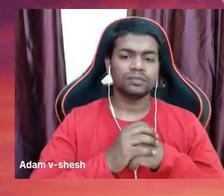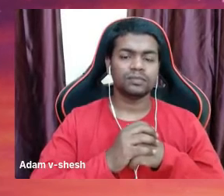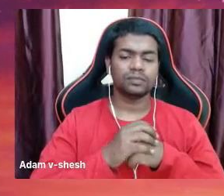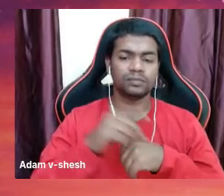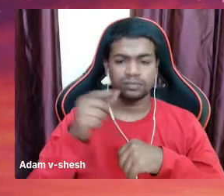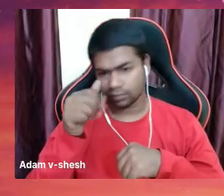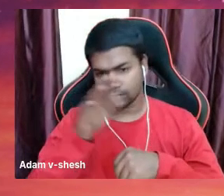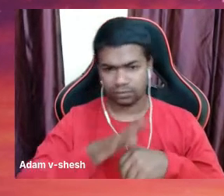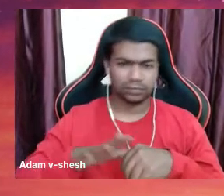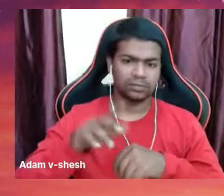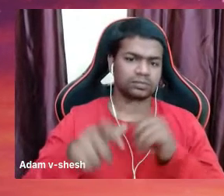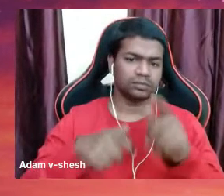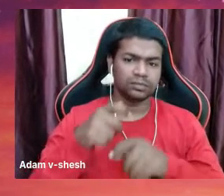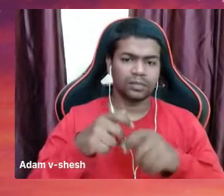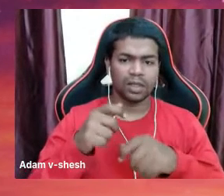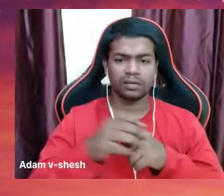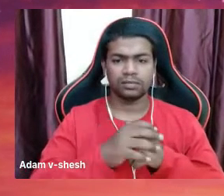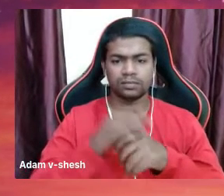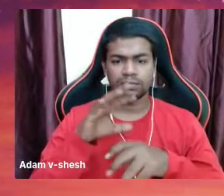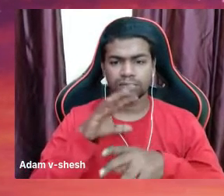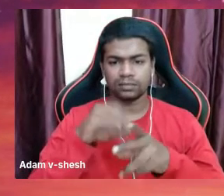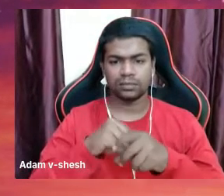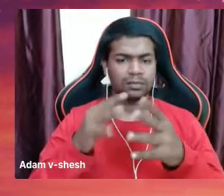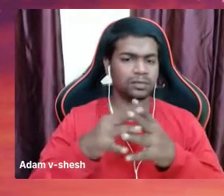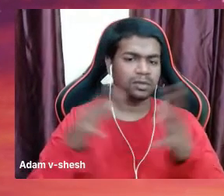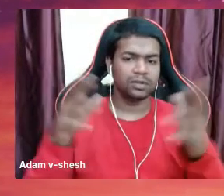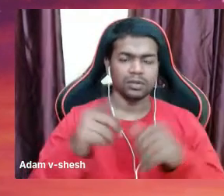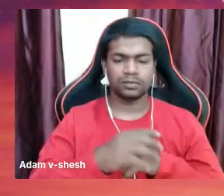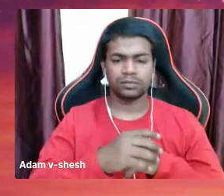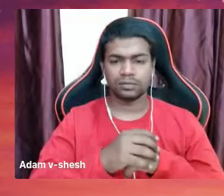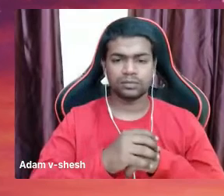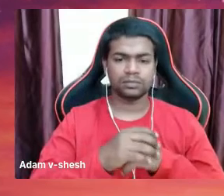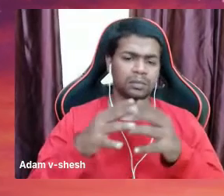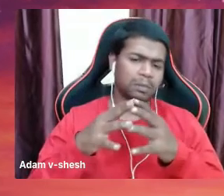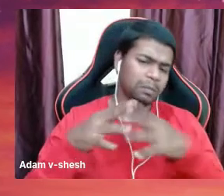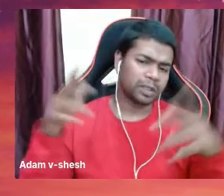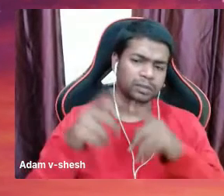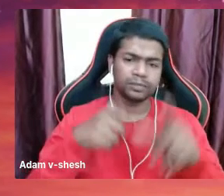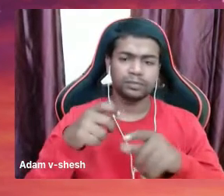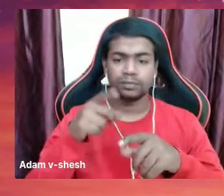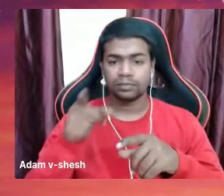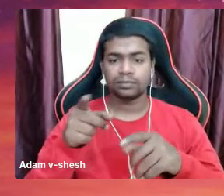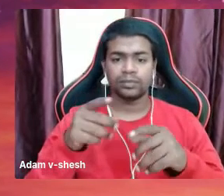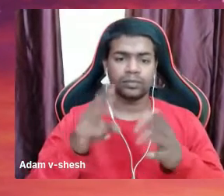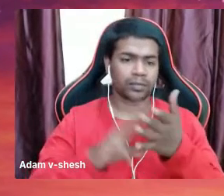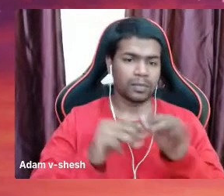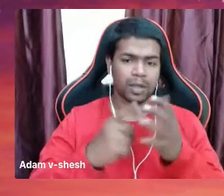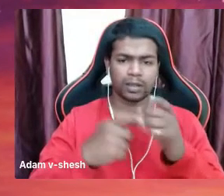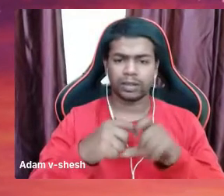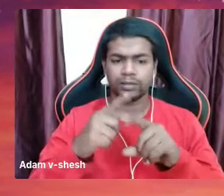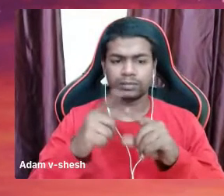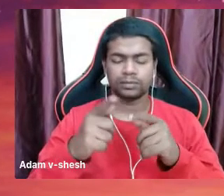today, right? Most of the Indian companies that are the larger unicorns as well are still in fairly competitive marketplace type settings.